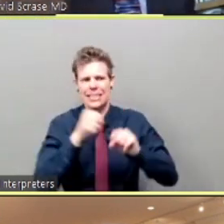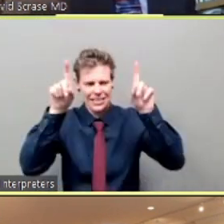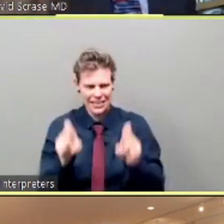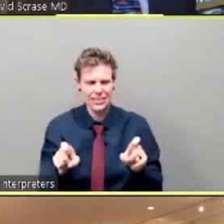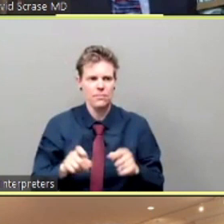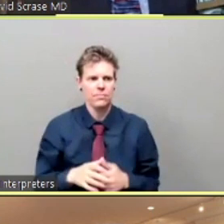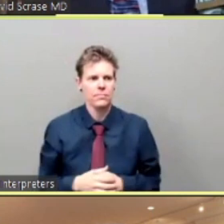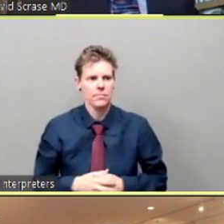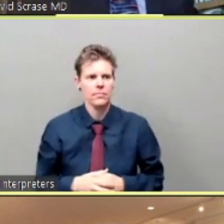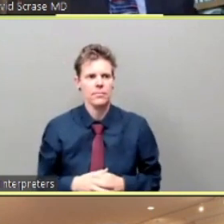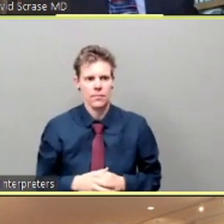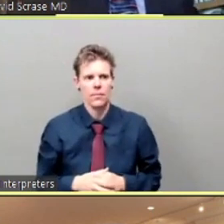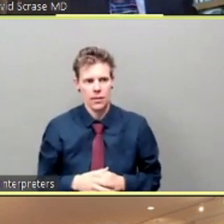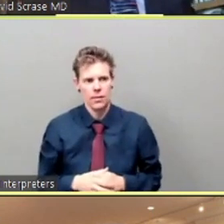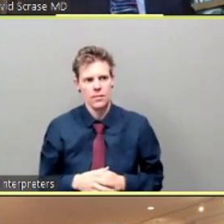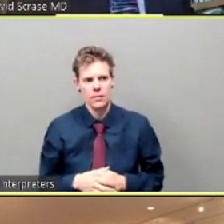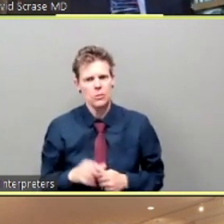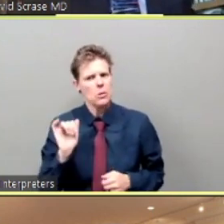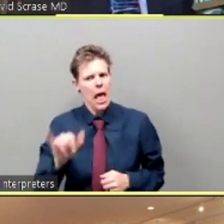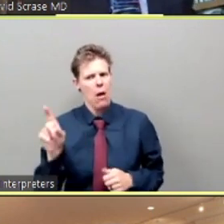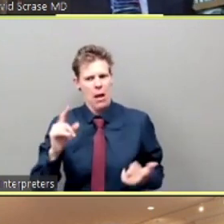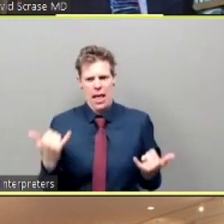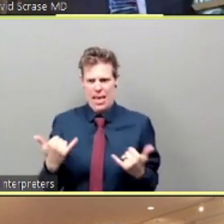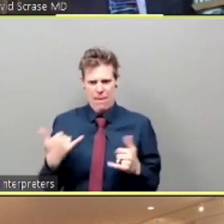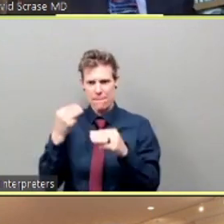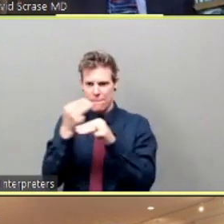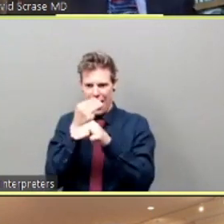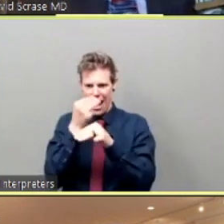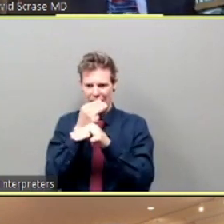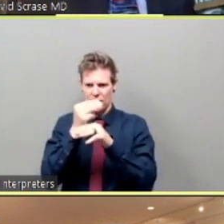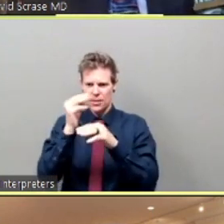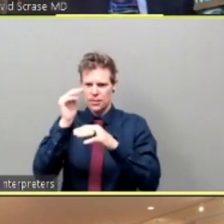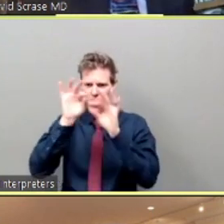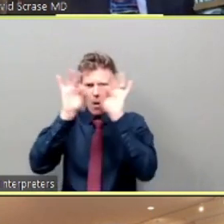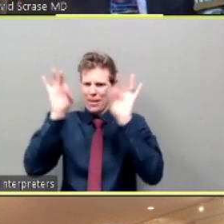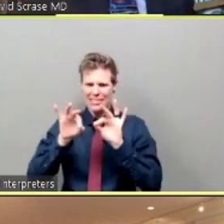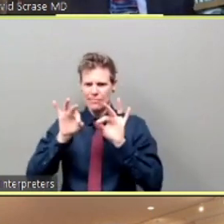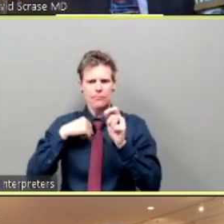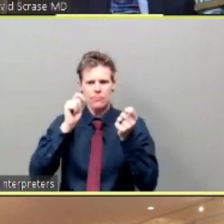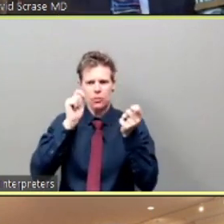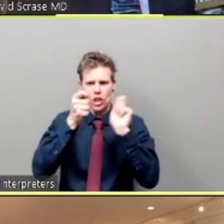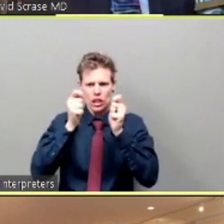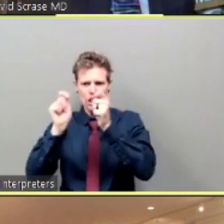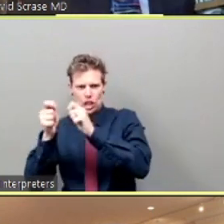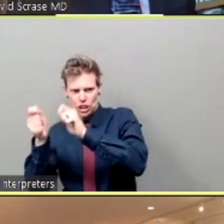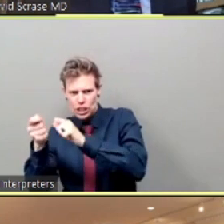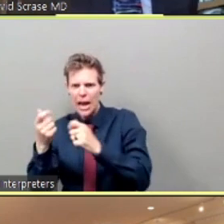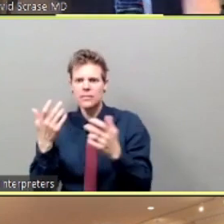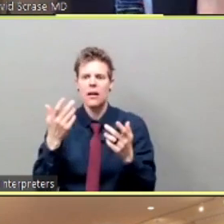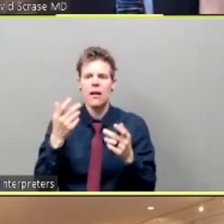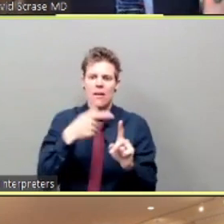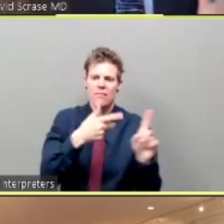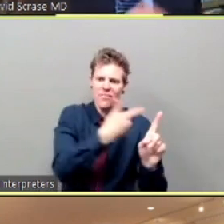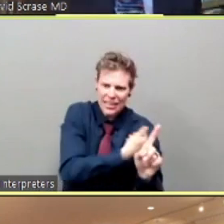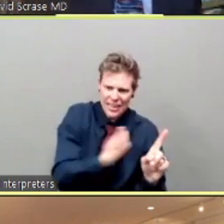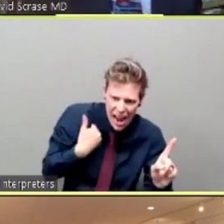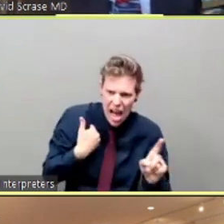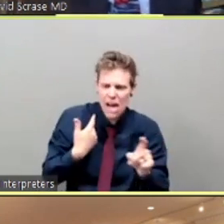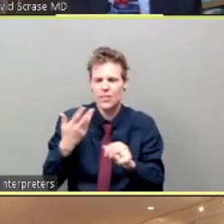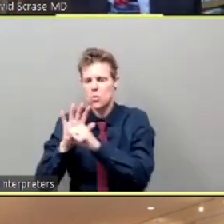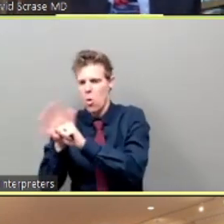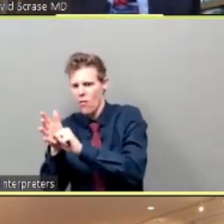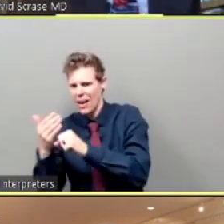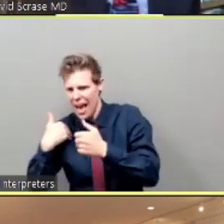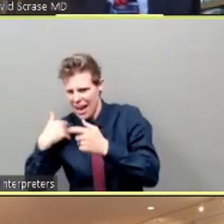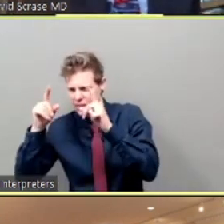add vaccines. And I need to say there's just been, I get a lot of emails in this work, but the last 2 months have